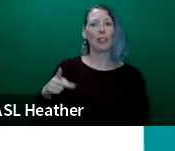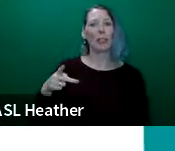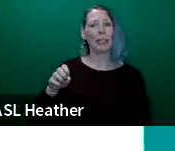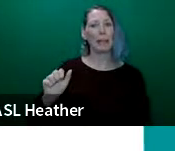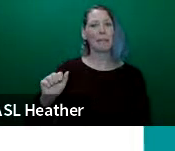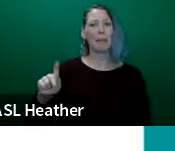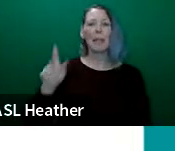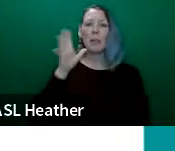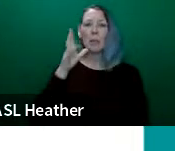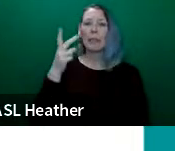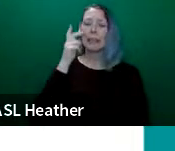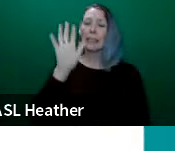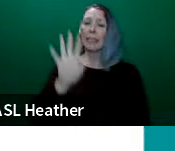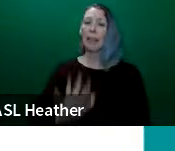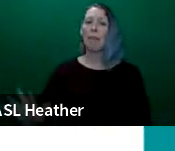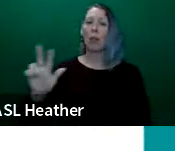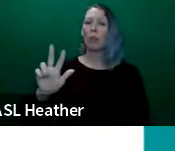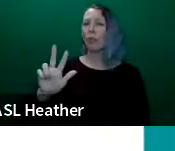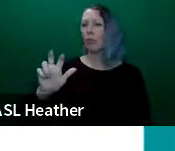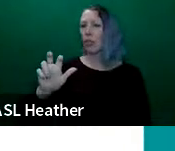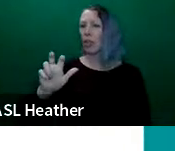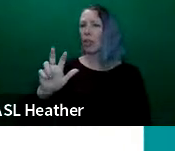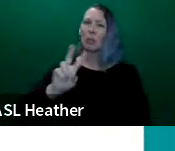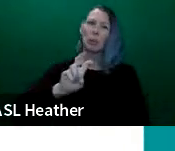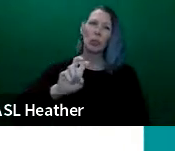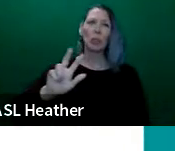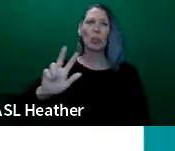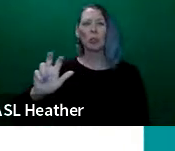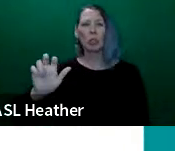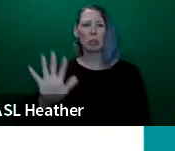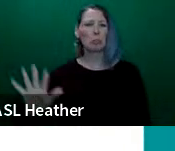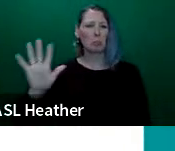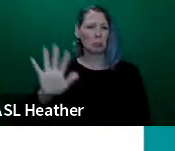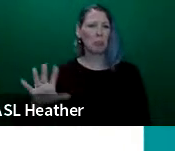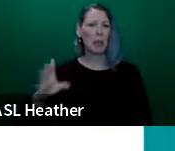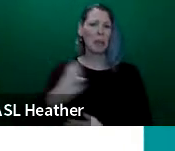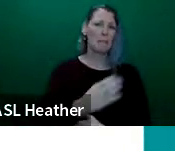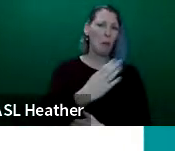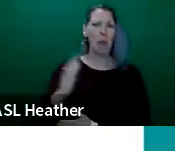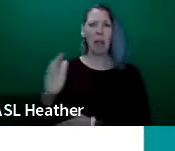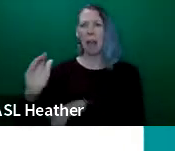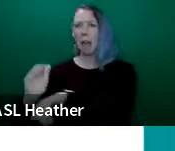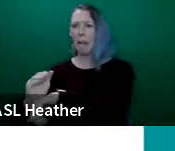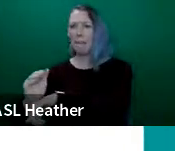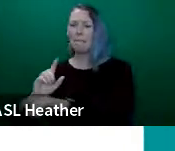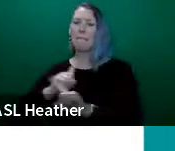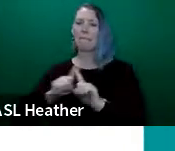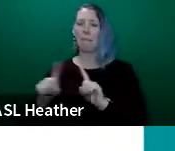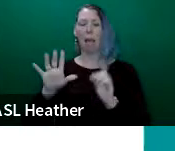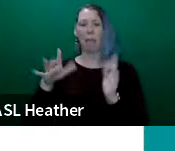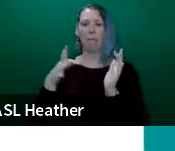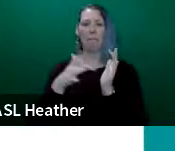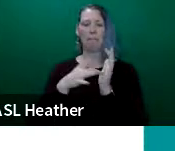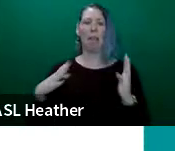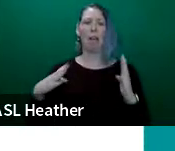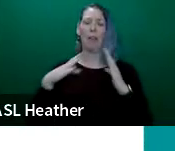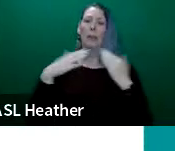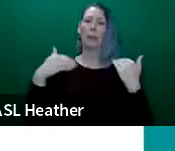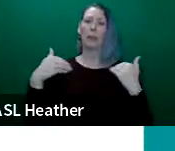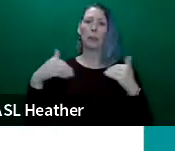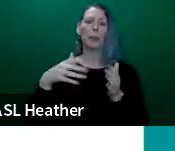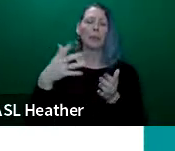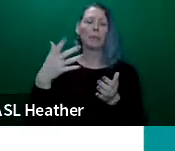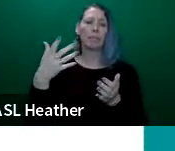see they're about 300, kind of 200 to 300 in the AM and PM peak period, but actually peak in the middle of the day. So